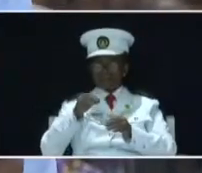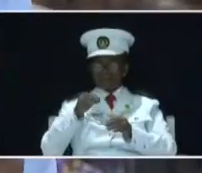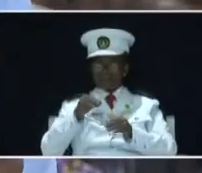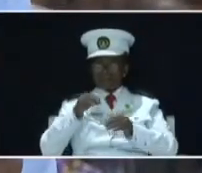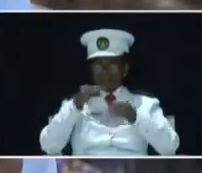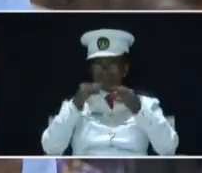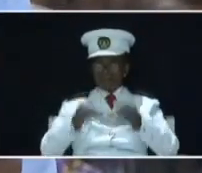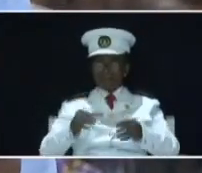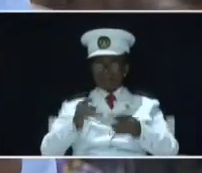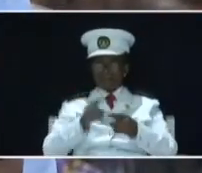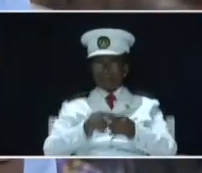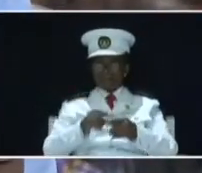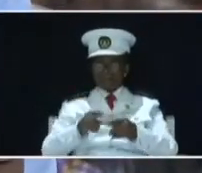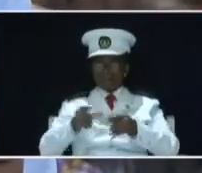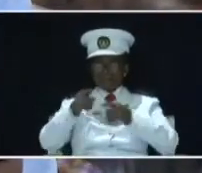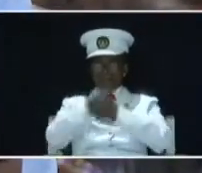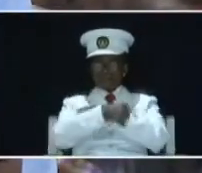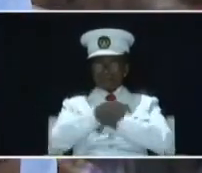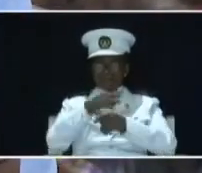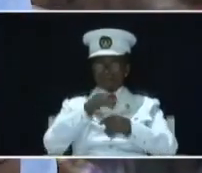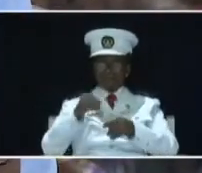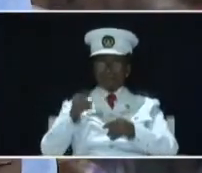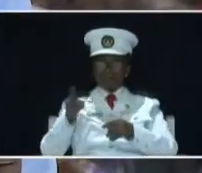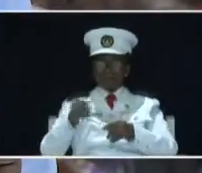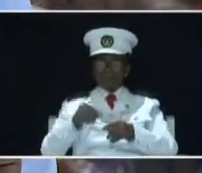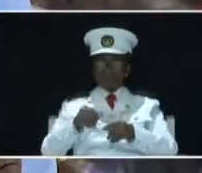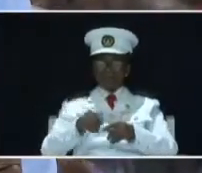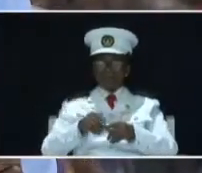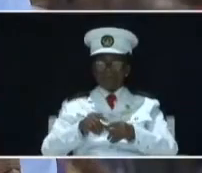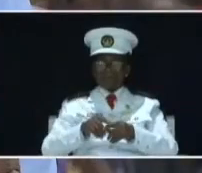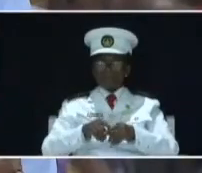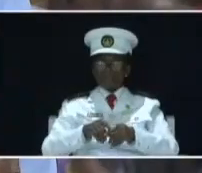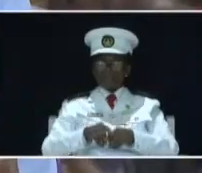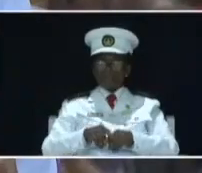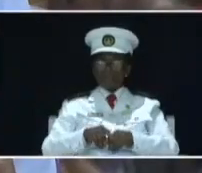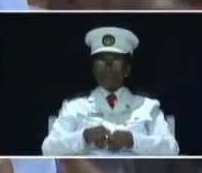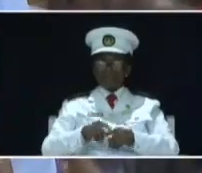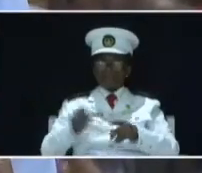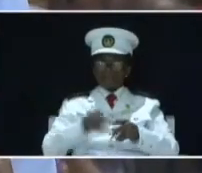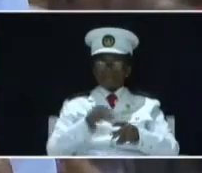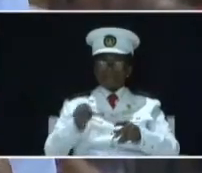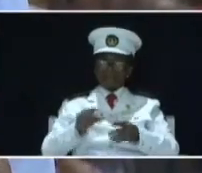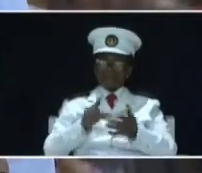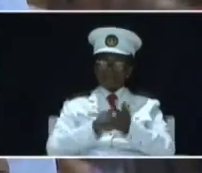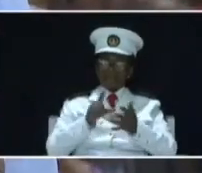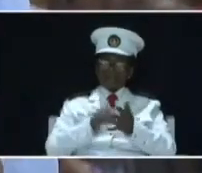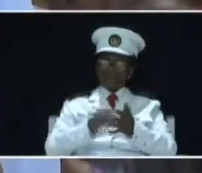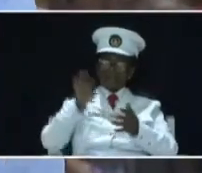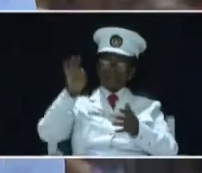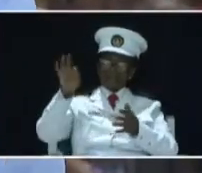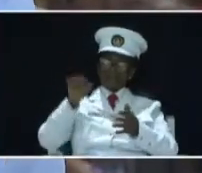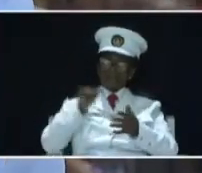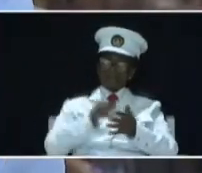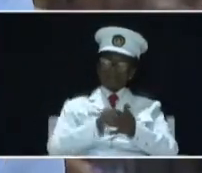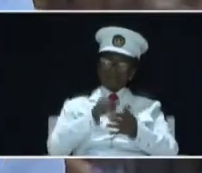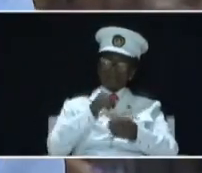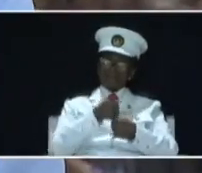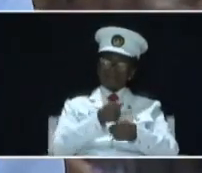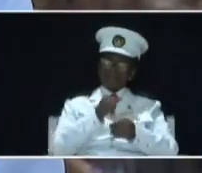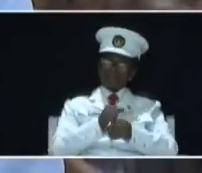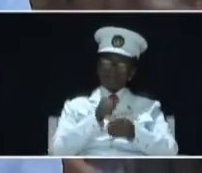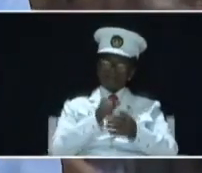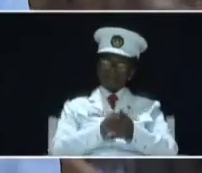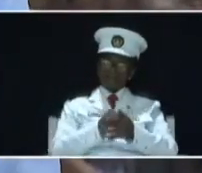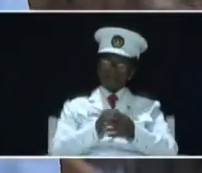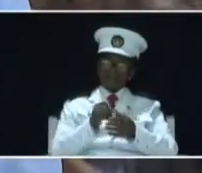57 to 62, Luke 9, 57 to 62, He made it abundantly clear. Once